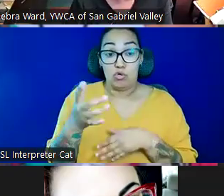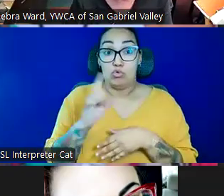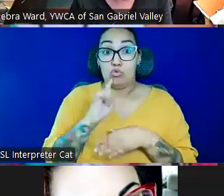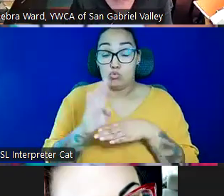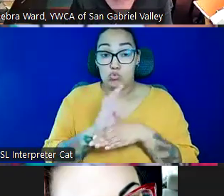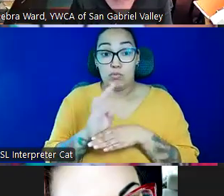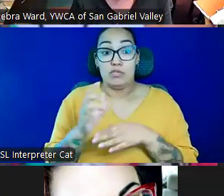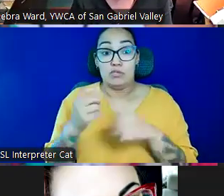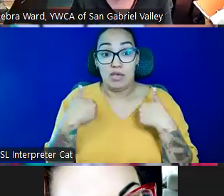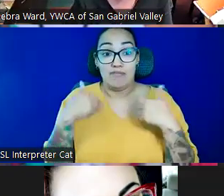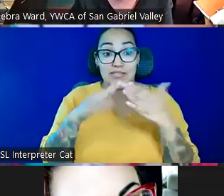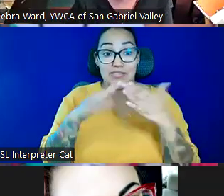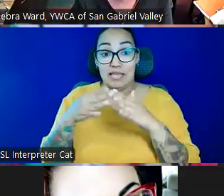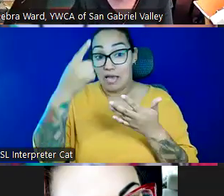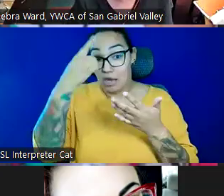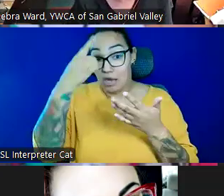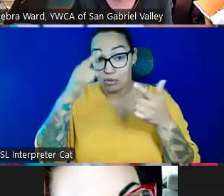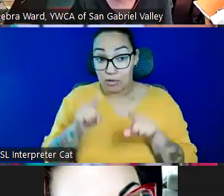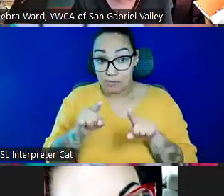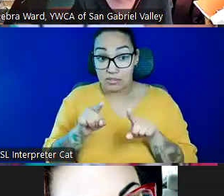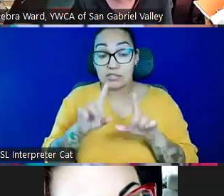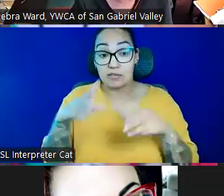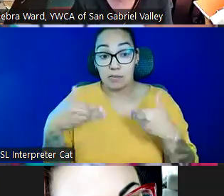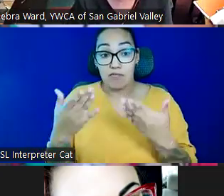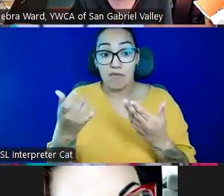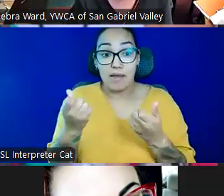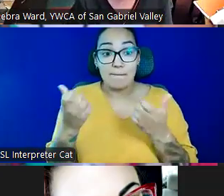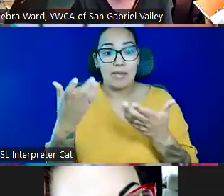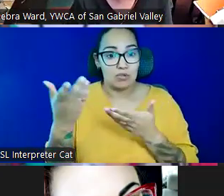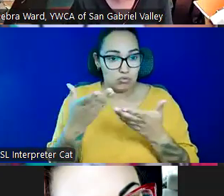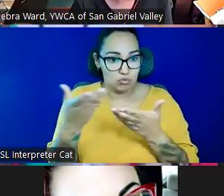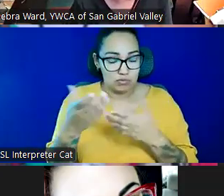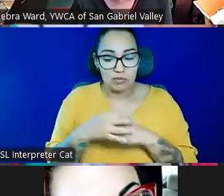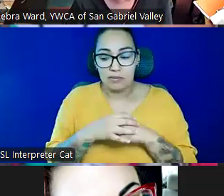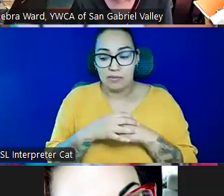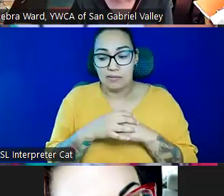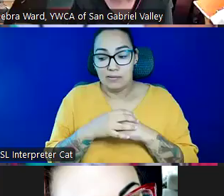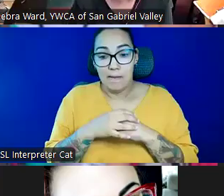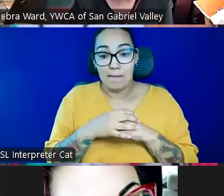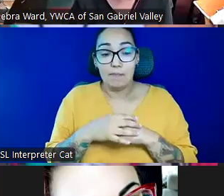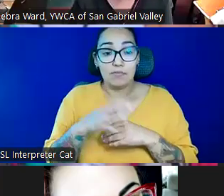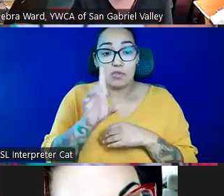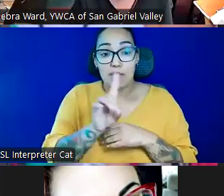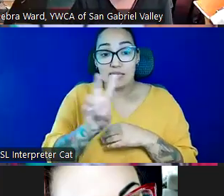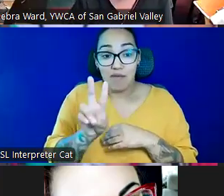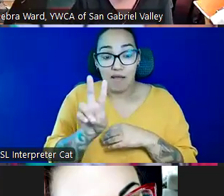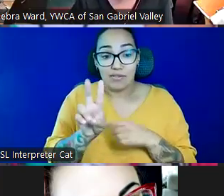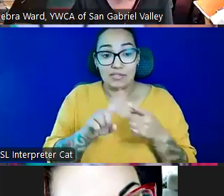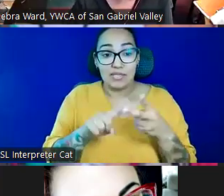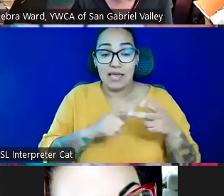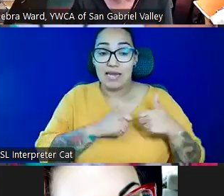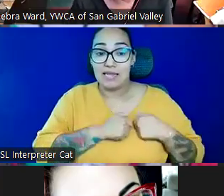city agreements to provide many of our services. Domestic violence and intimate